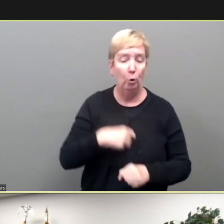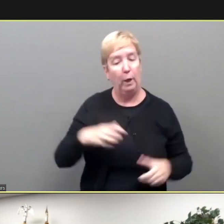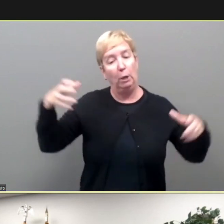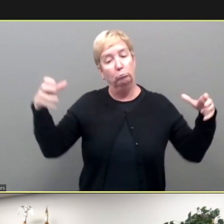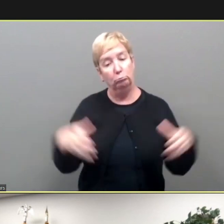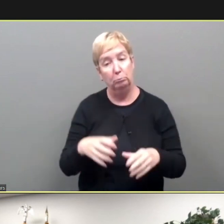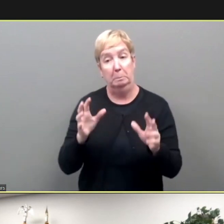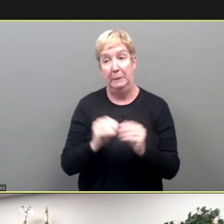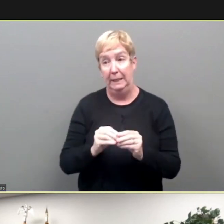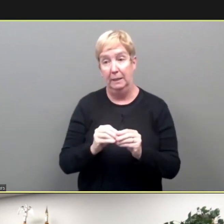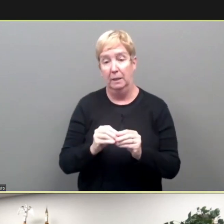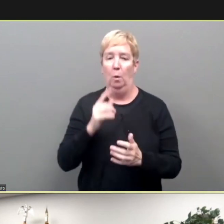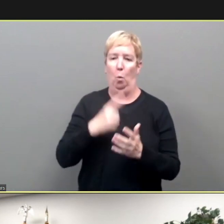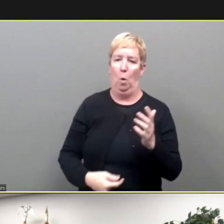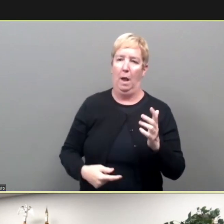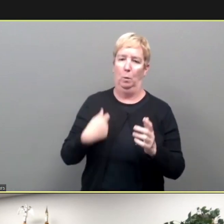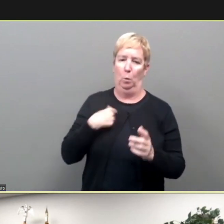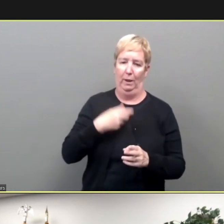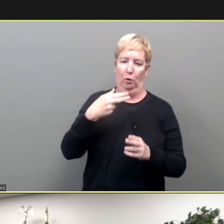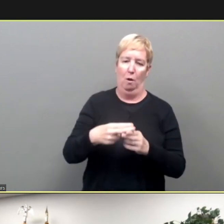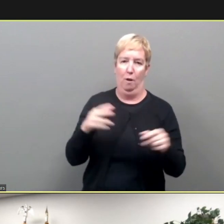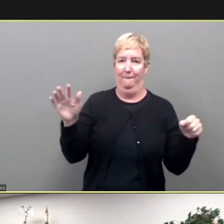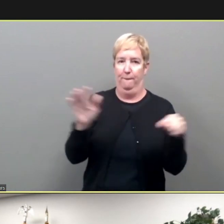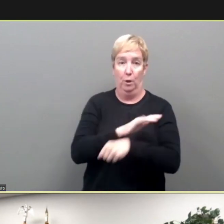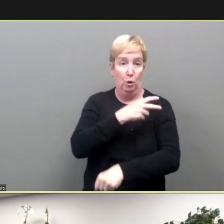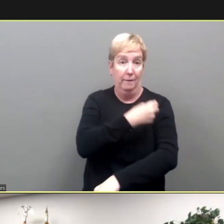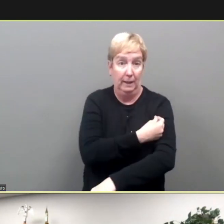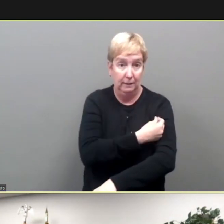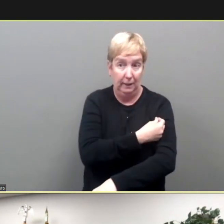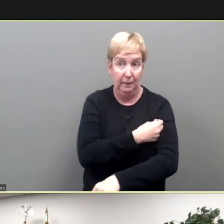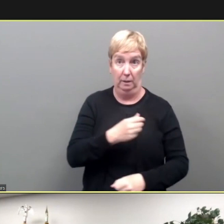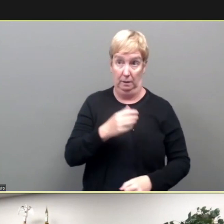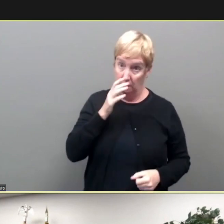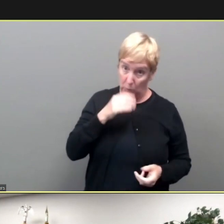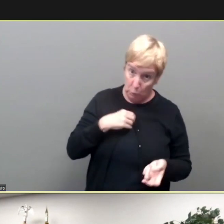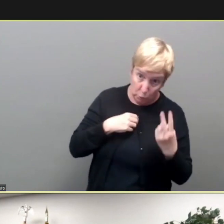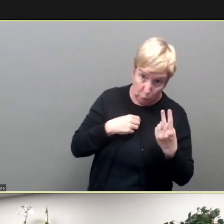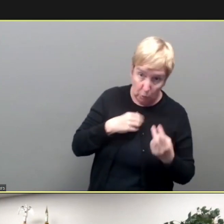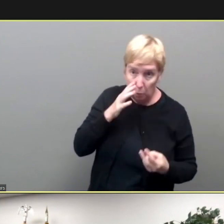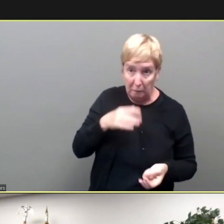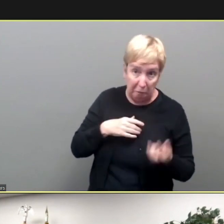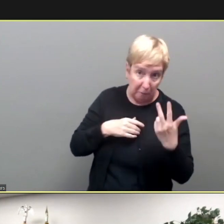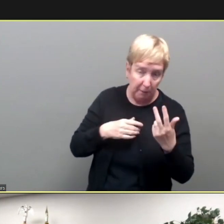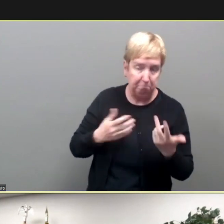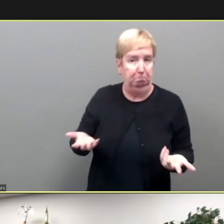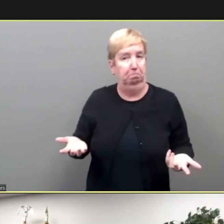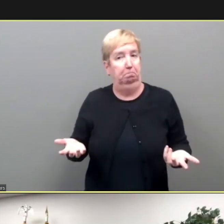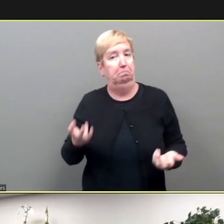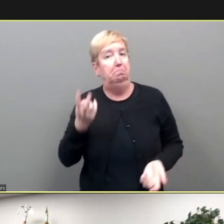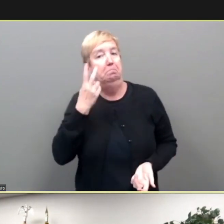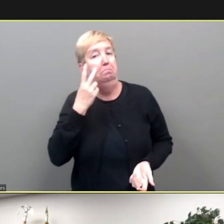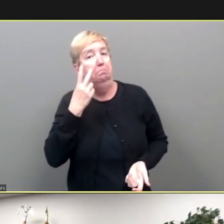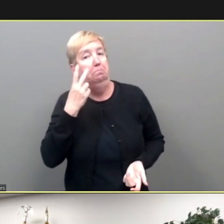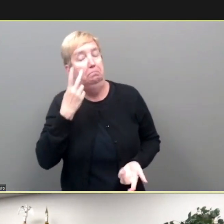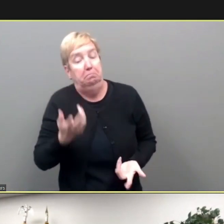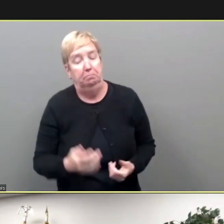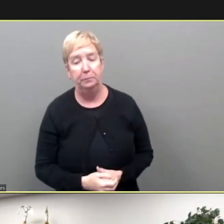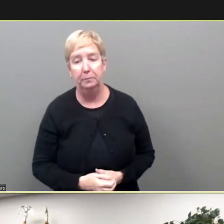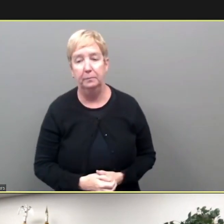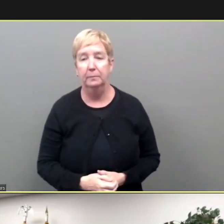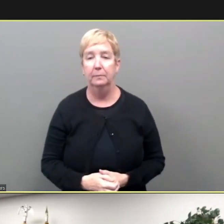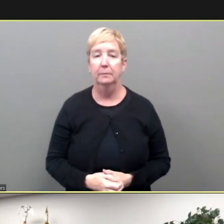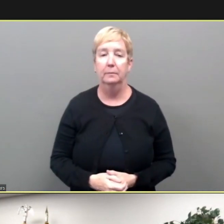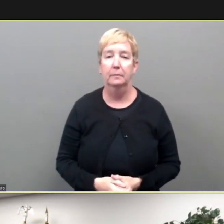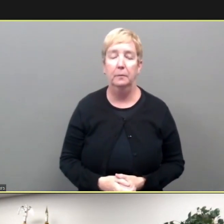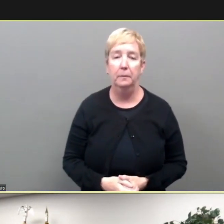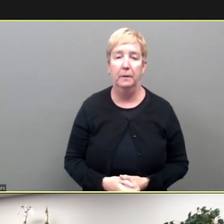2 shots, or will it be a 3-shot series? And that's what we're working on figuring out. And I always want to make